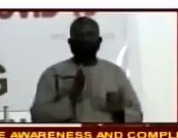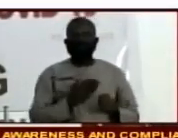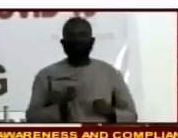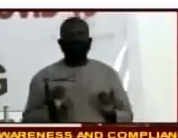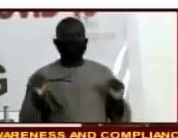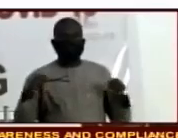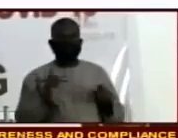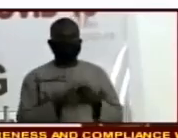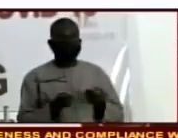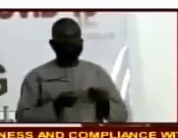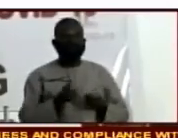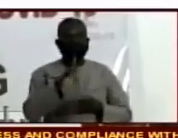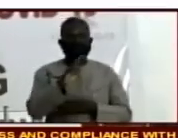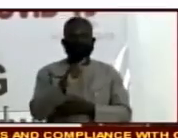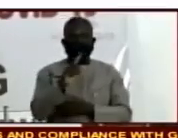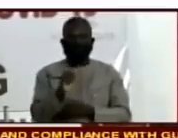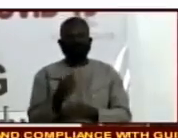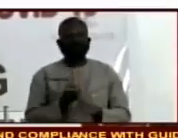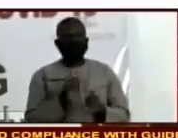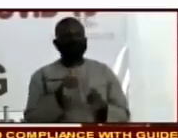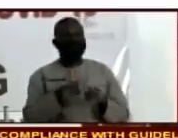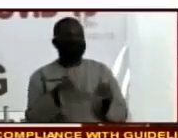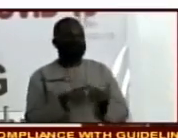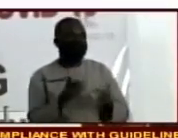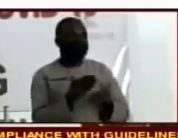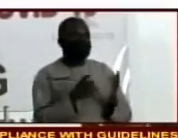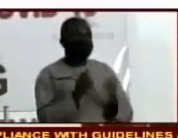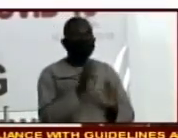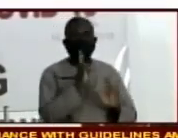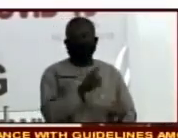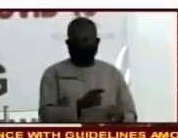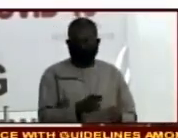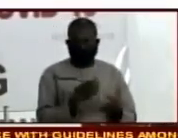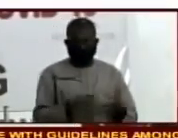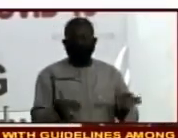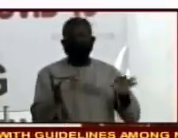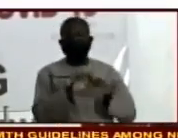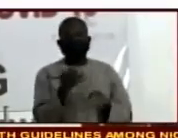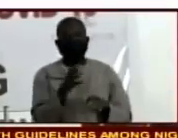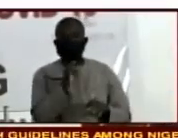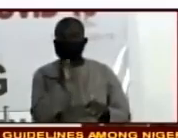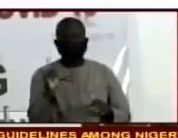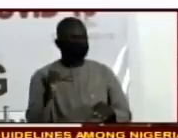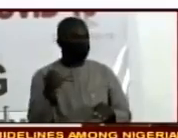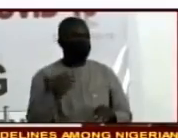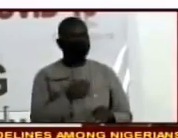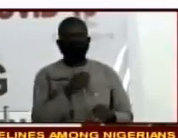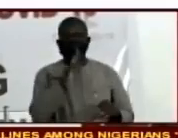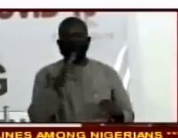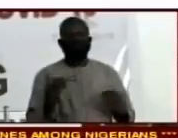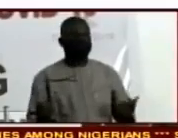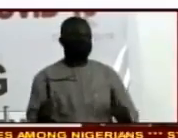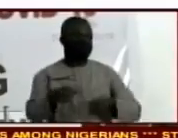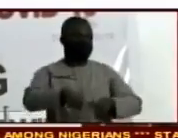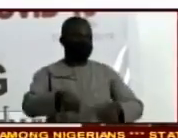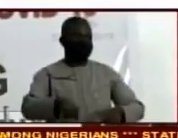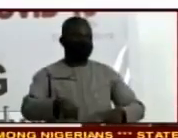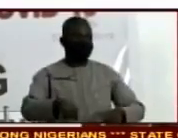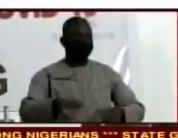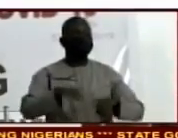data for several other parts of the response. The critical thing is not where we are today, is how we can use